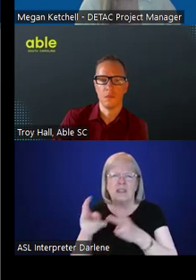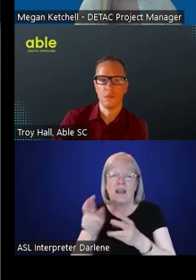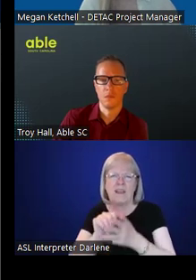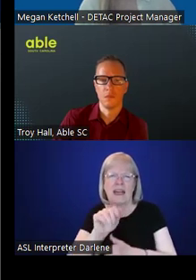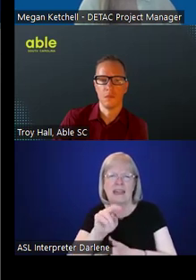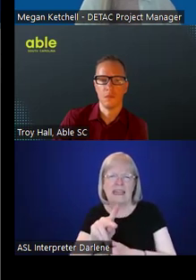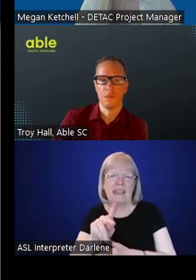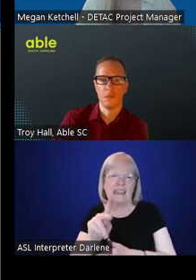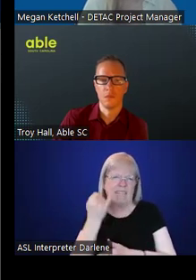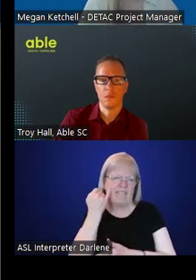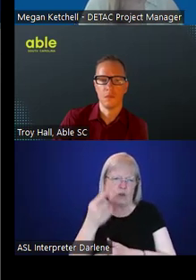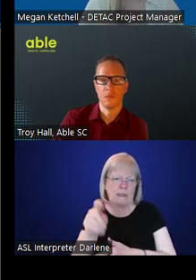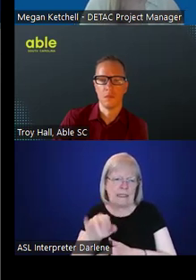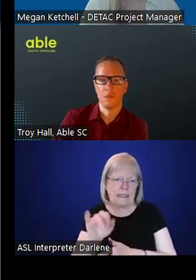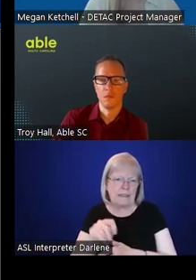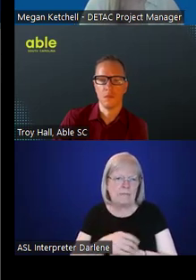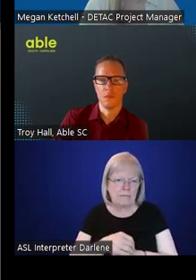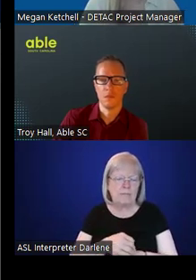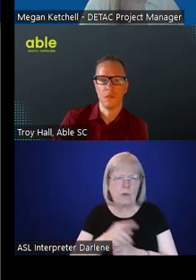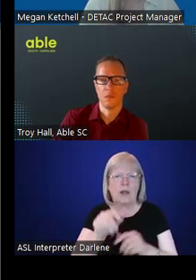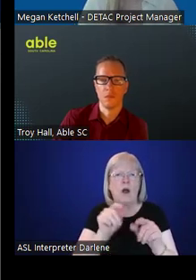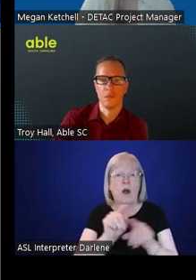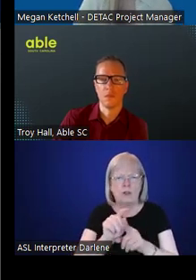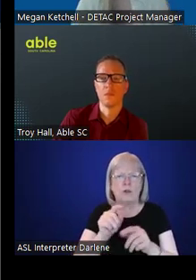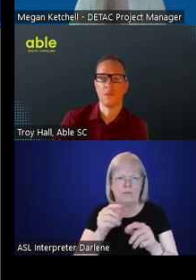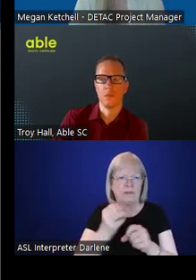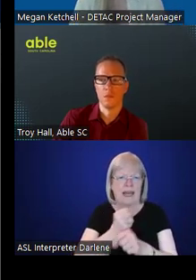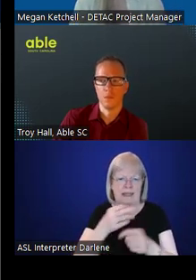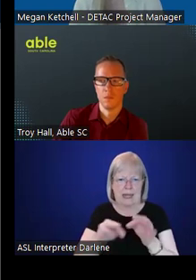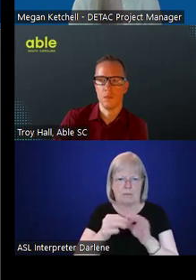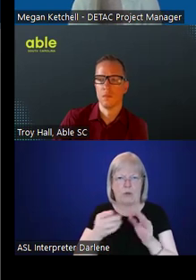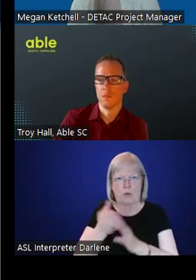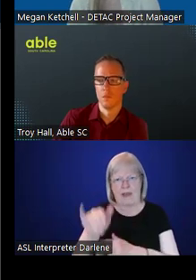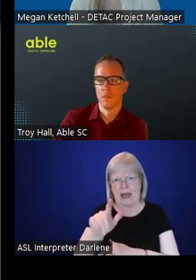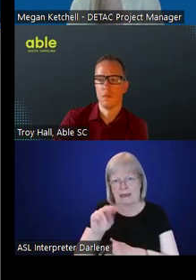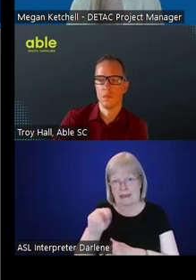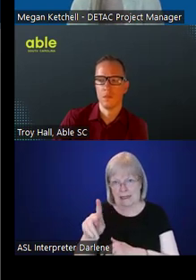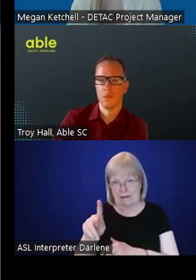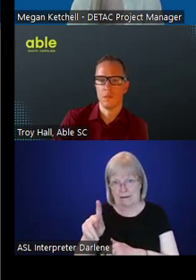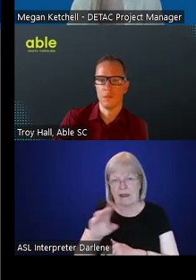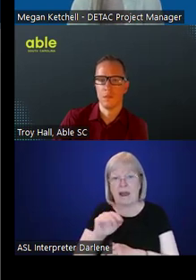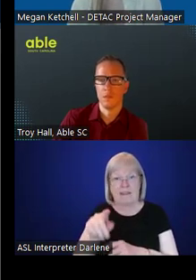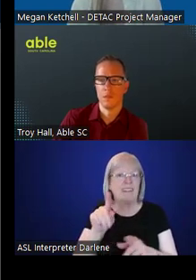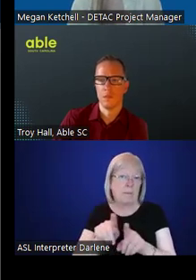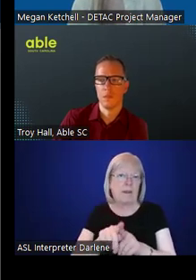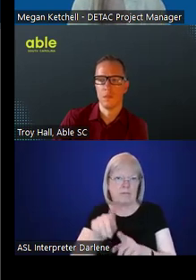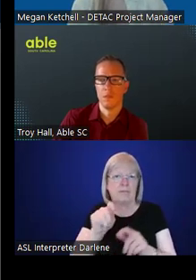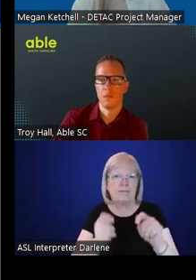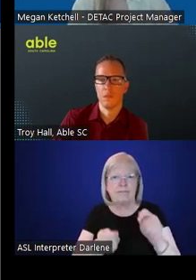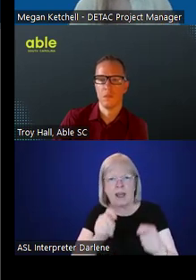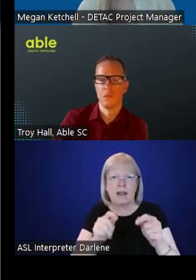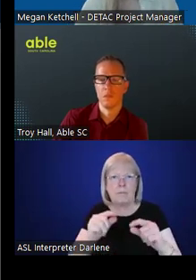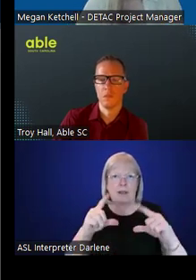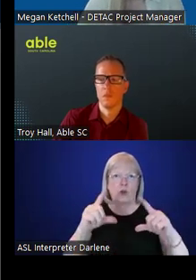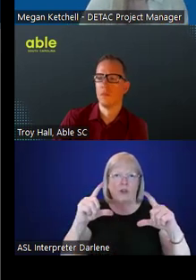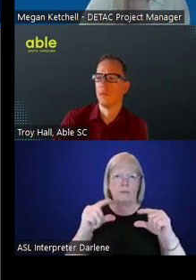it. But you can also access the captioning there. And you can adjust the font size at that link as